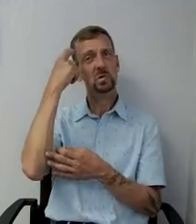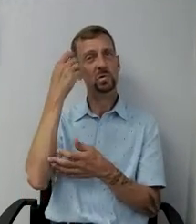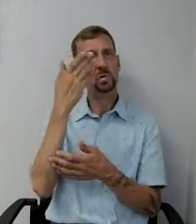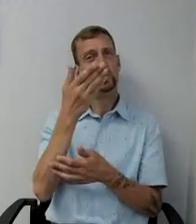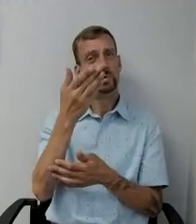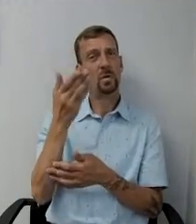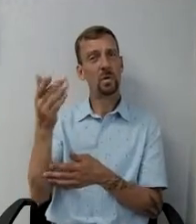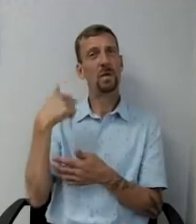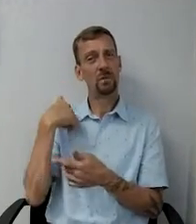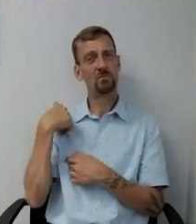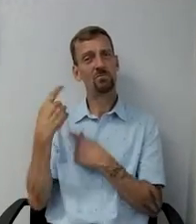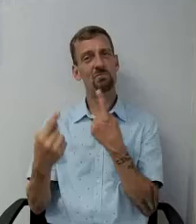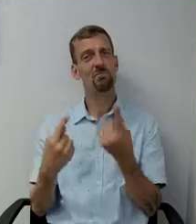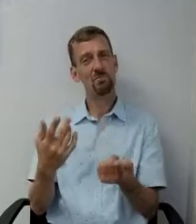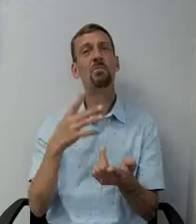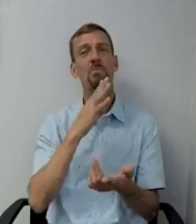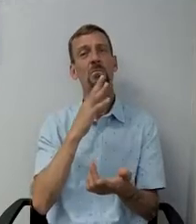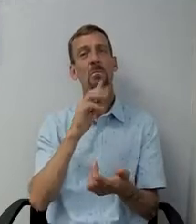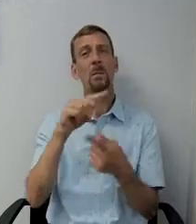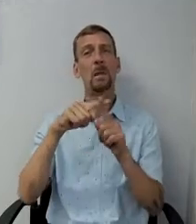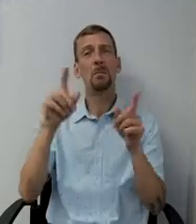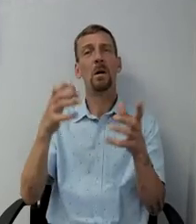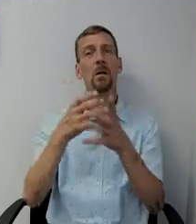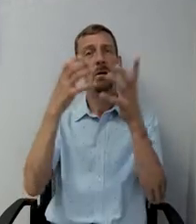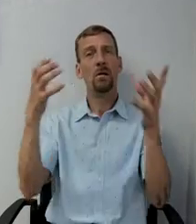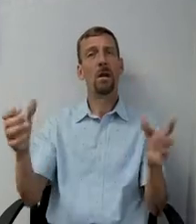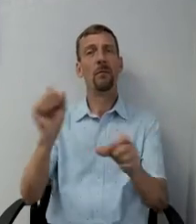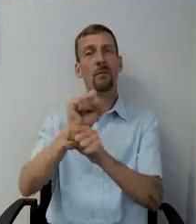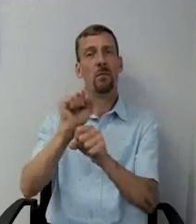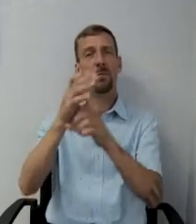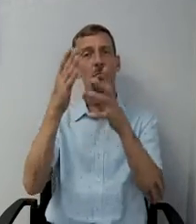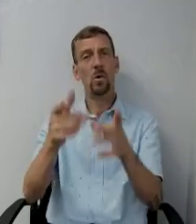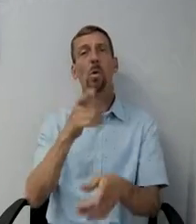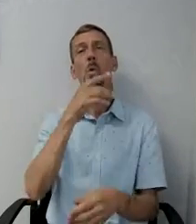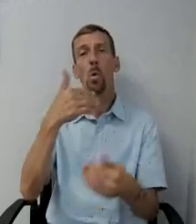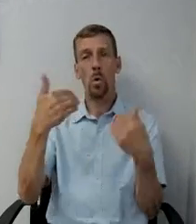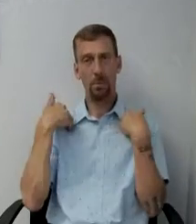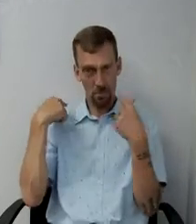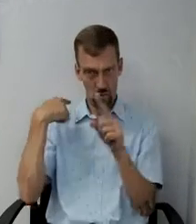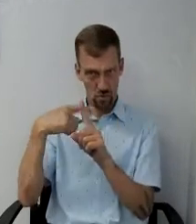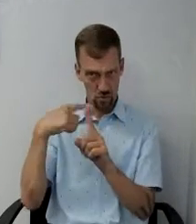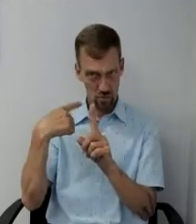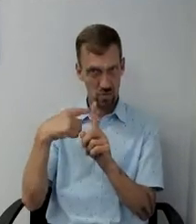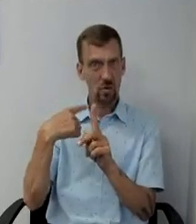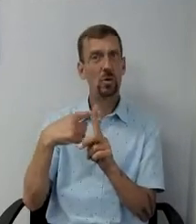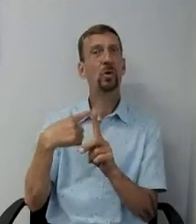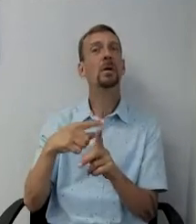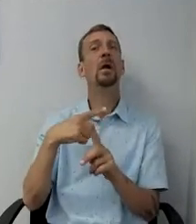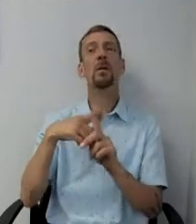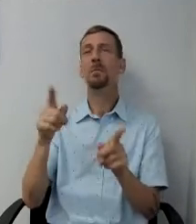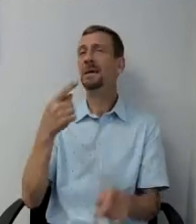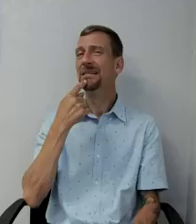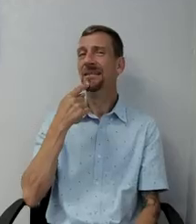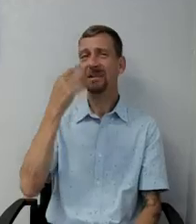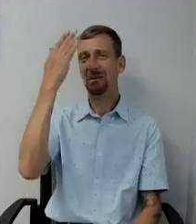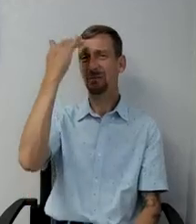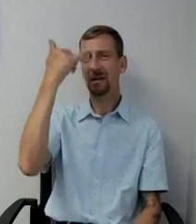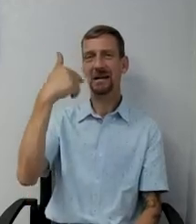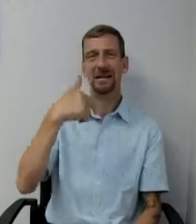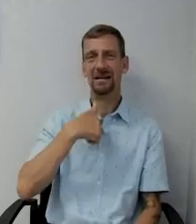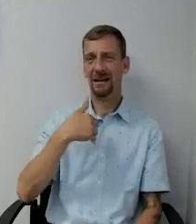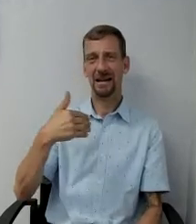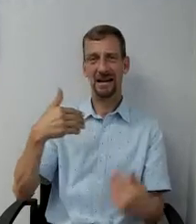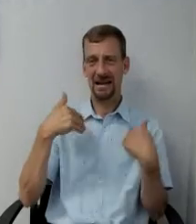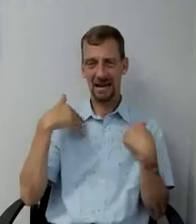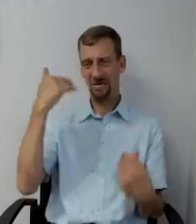Right. But then there are a lot of employees that did test positive for the virus that said, why get the antibody test? I know I had